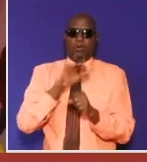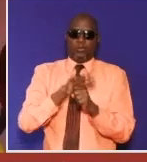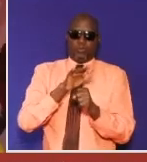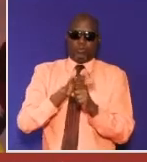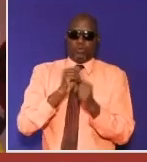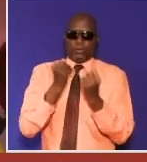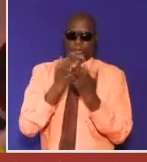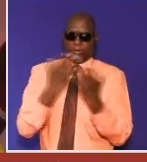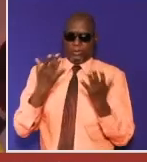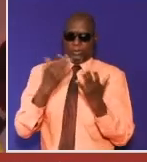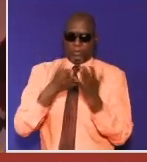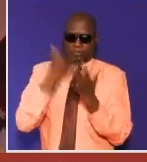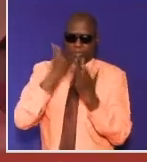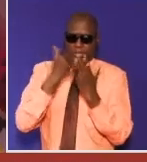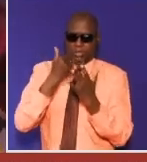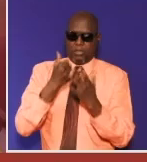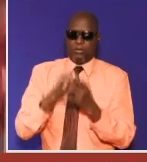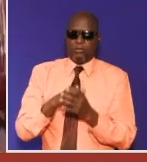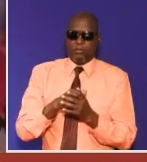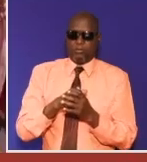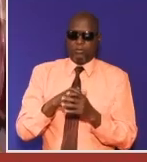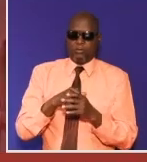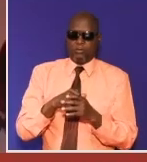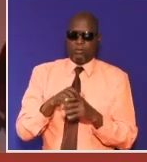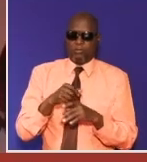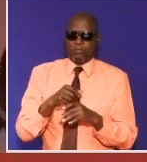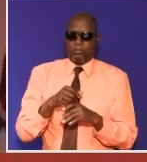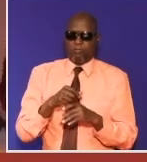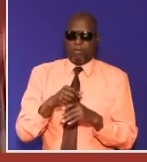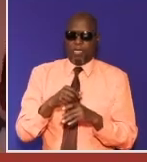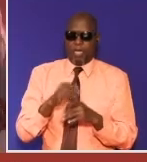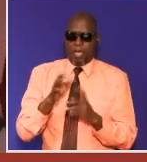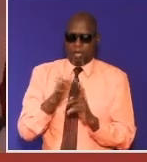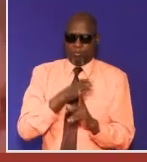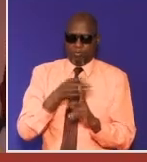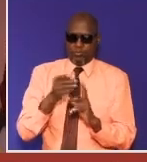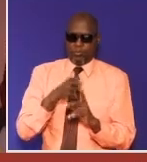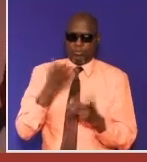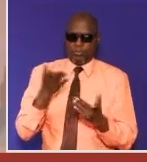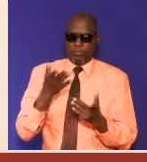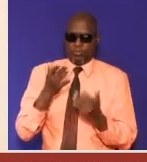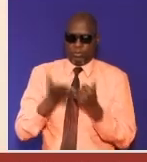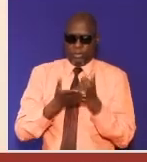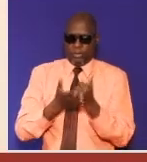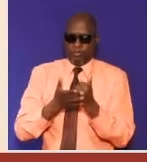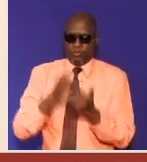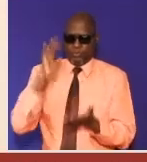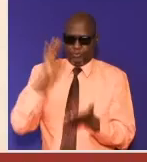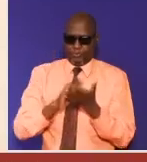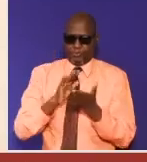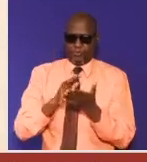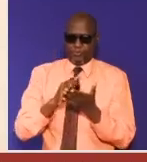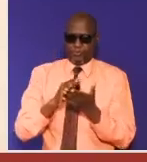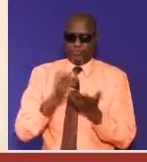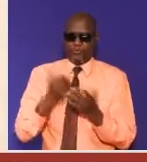drug and substance abuse. So that our young people are busy and they have gainful employment. Na kwa hivyo hii program tutaendelea